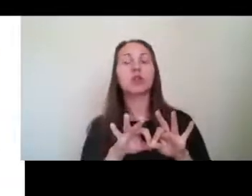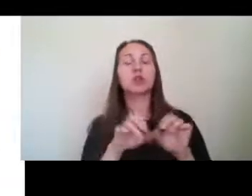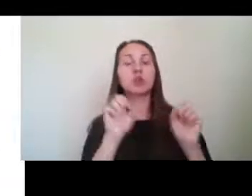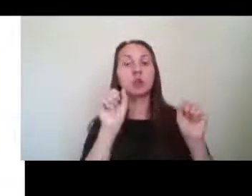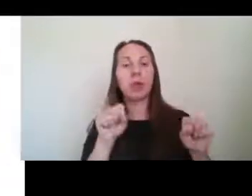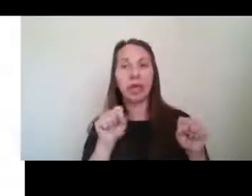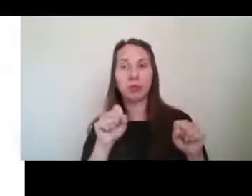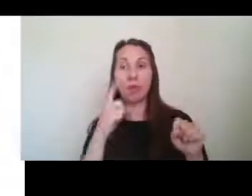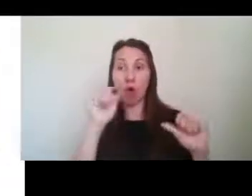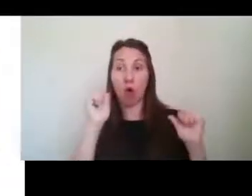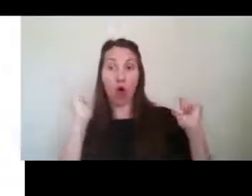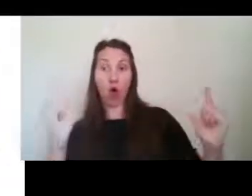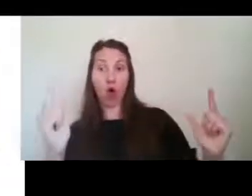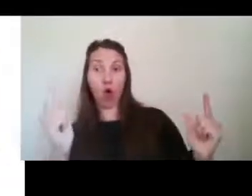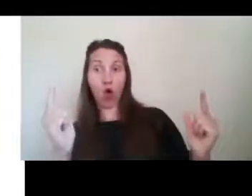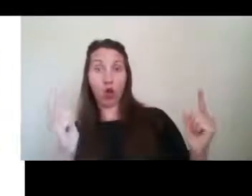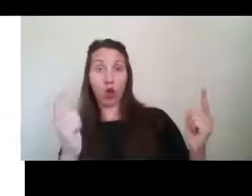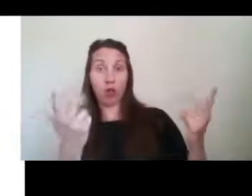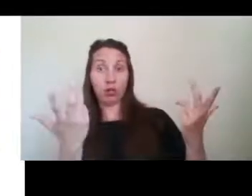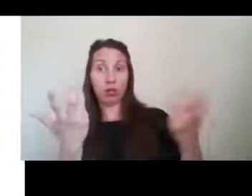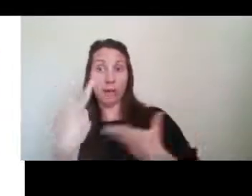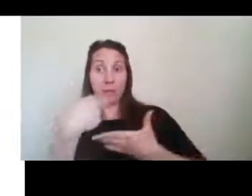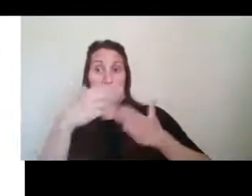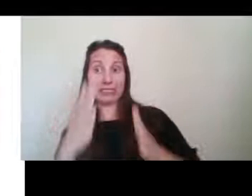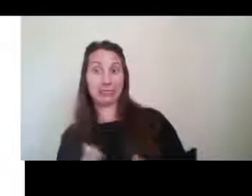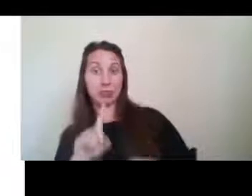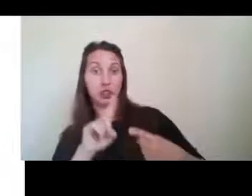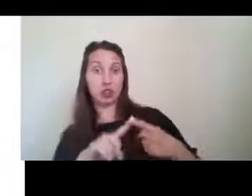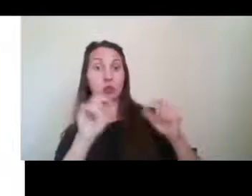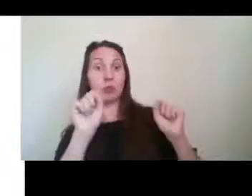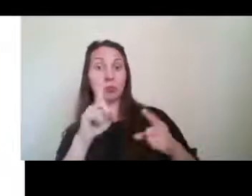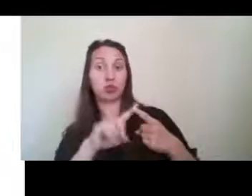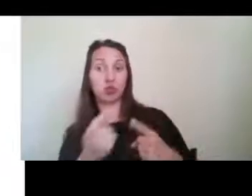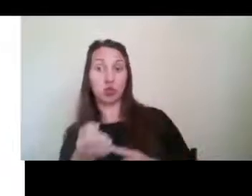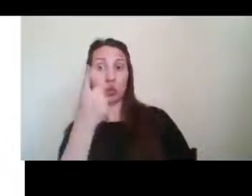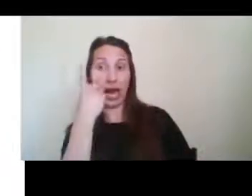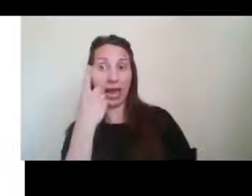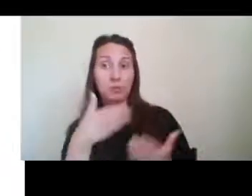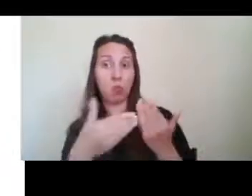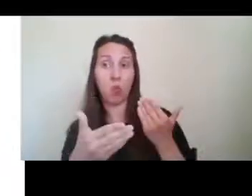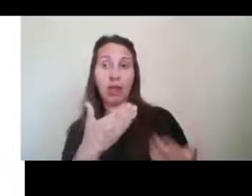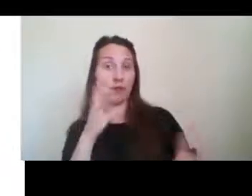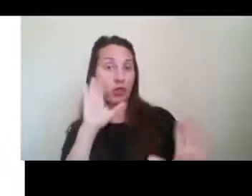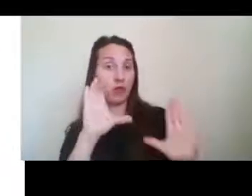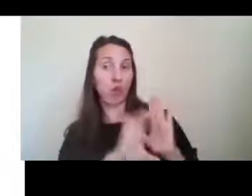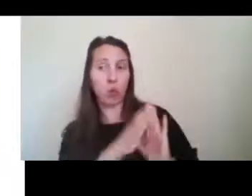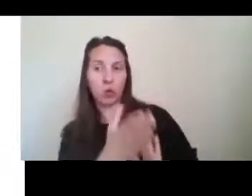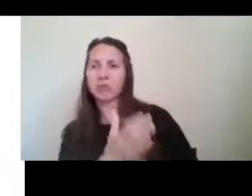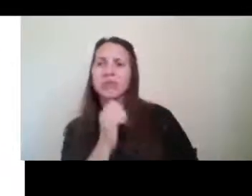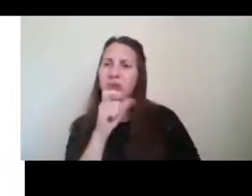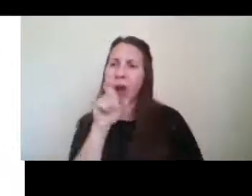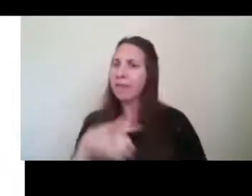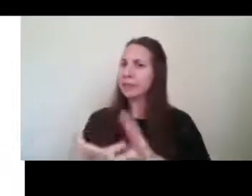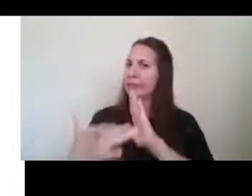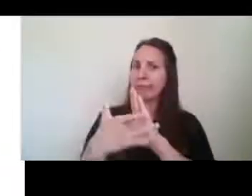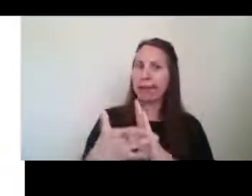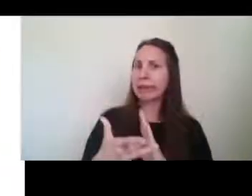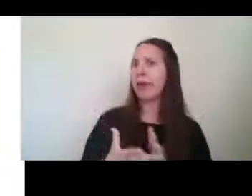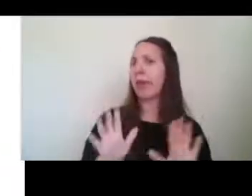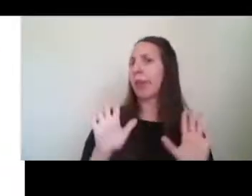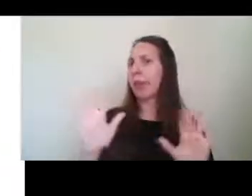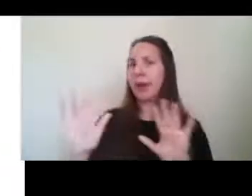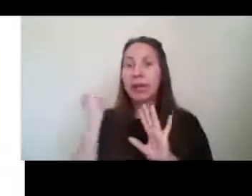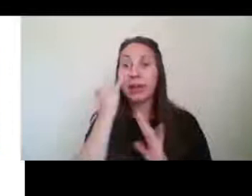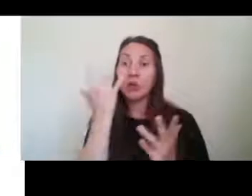the photo is saying or what the photo is doing or the point of the photo. So you don't have to be too technical. If it's about, you want to show